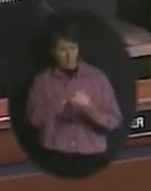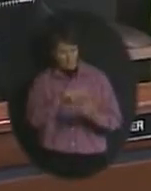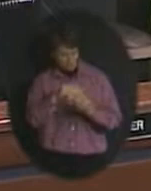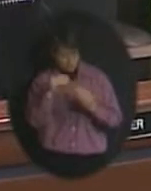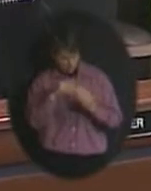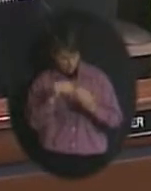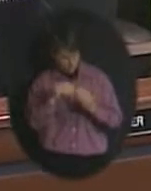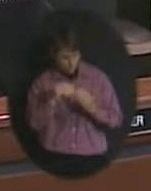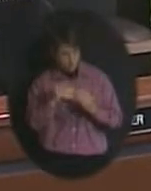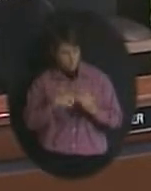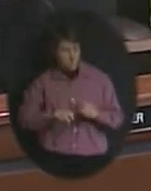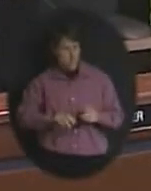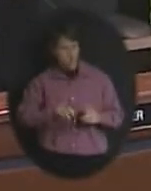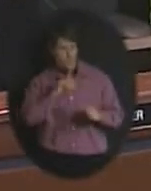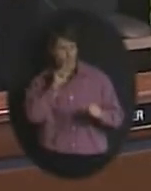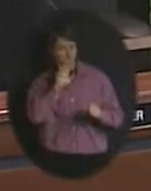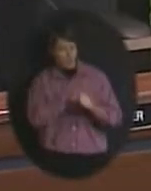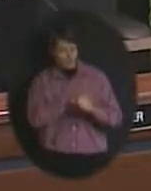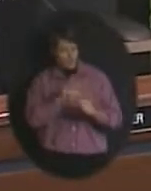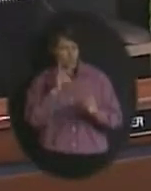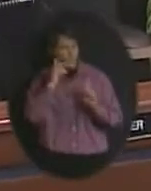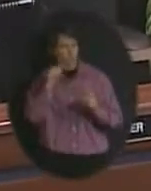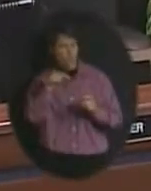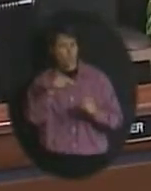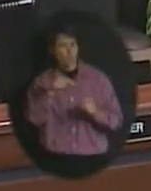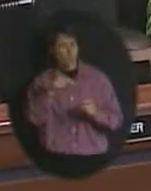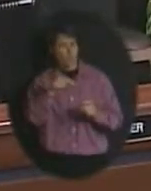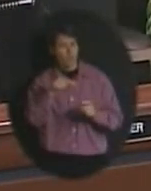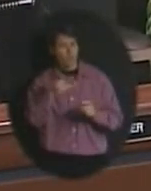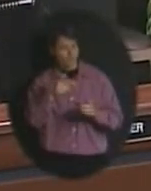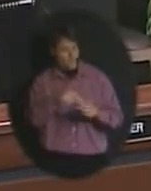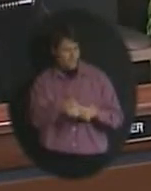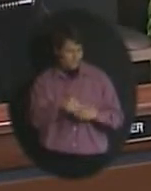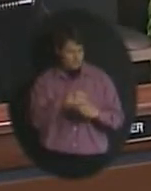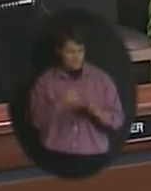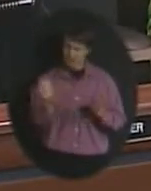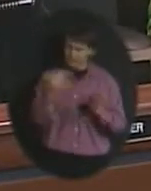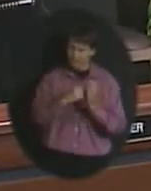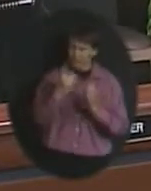$125,000 that they are pledging towards this. Again, this is